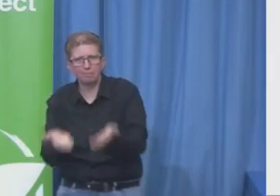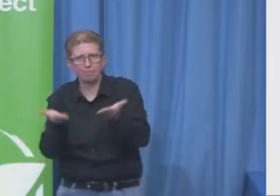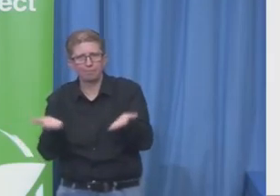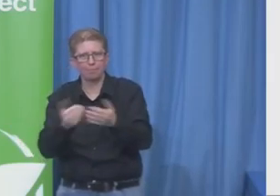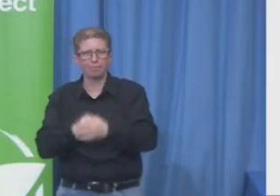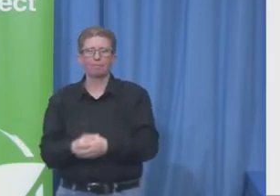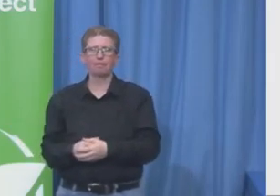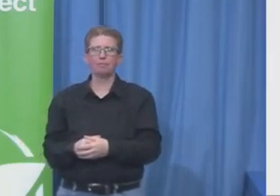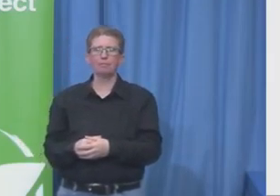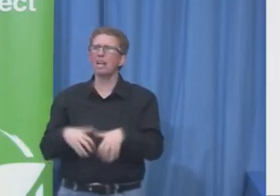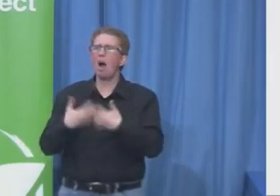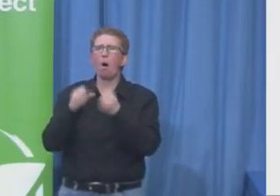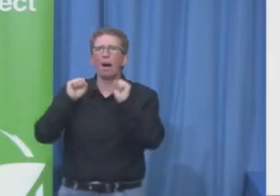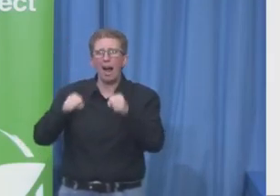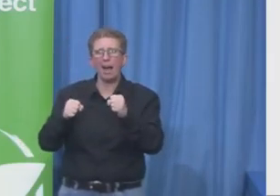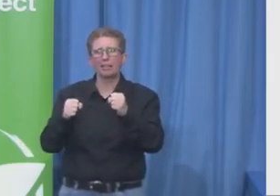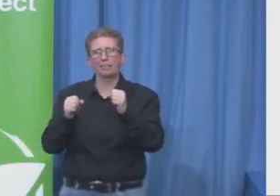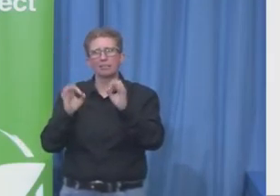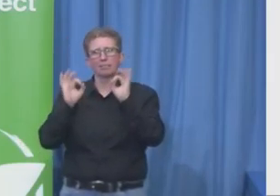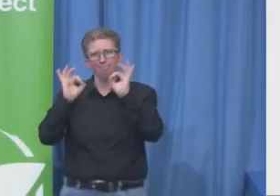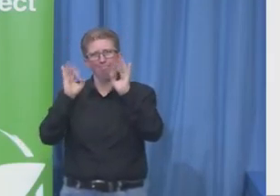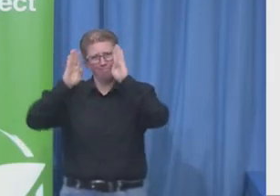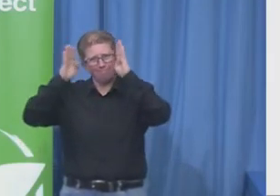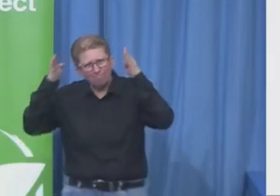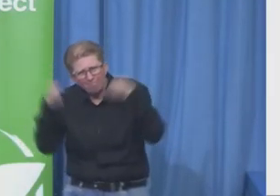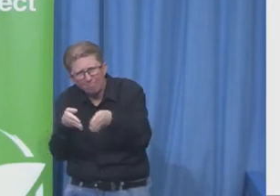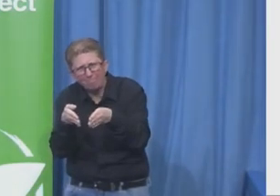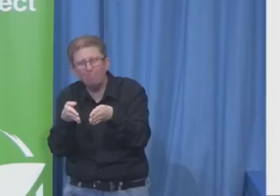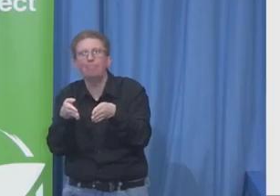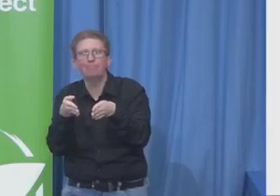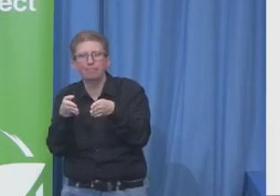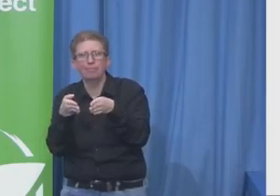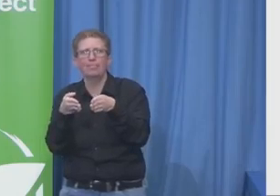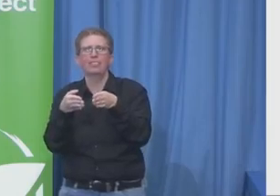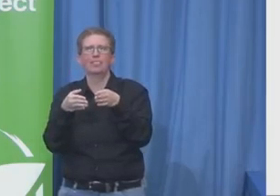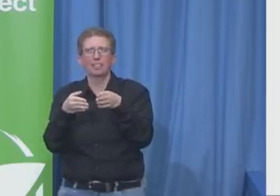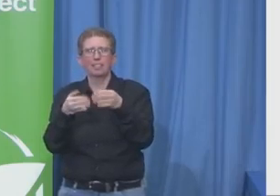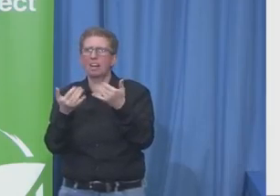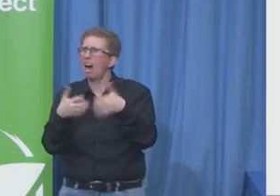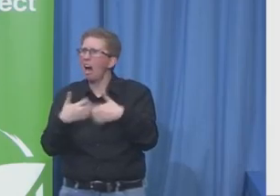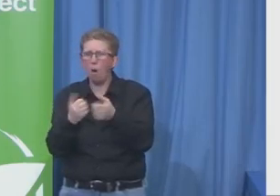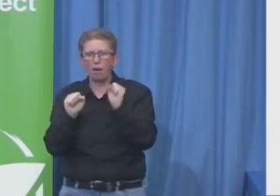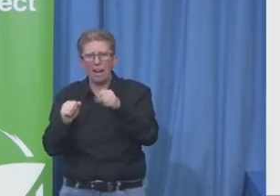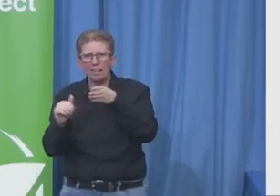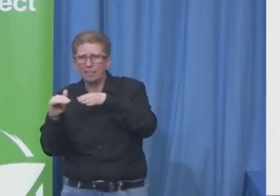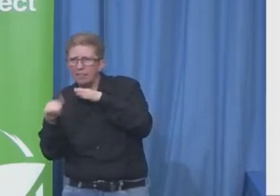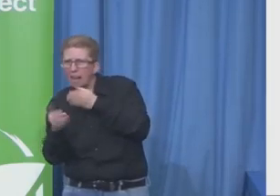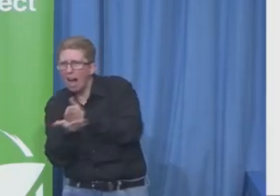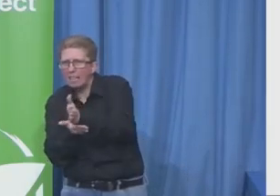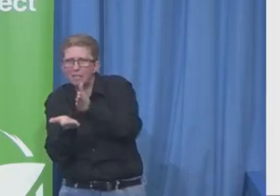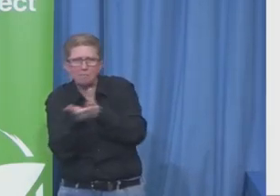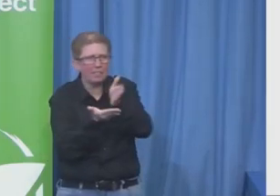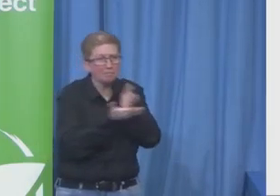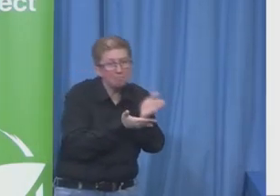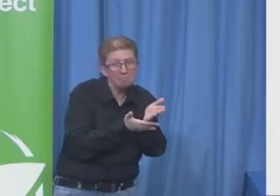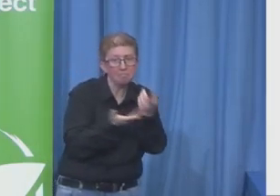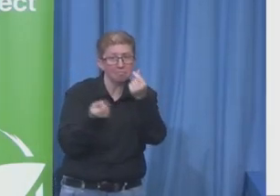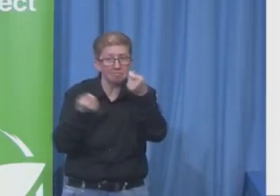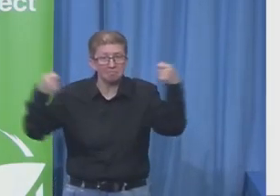well and also characterizes your approach to it. Probably, Charles, you start again. Great. So I'm going